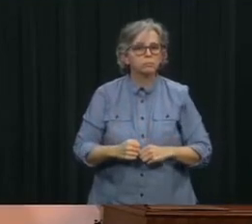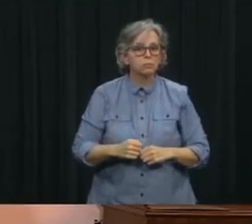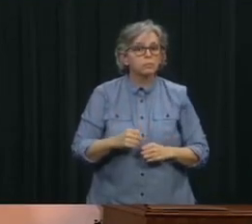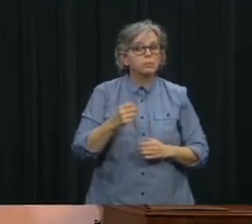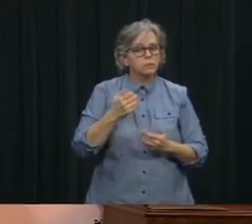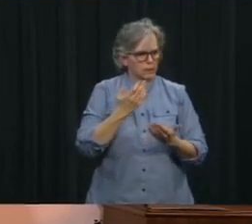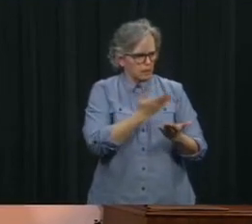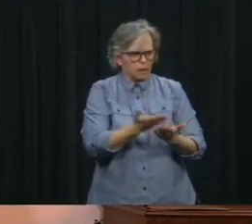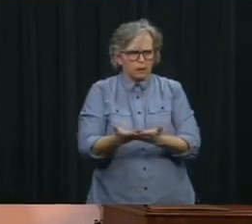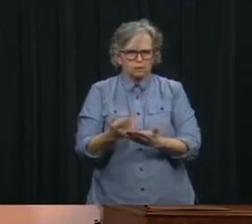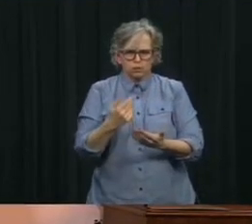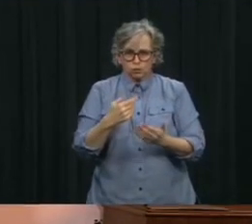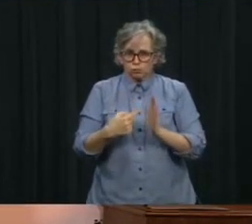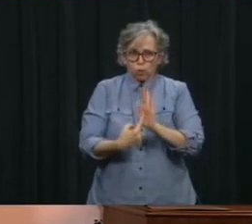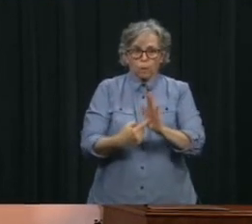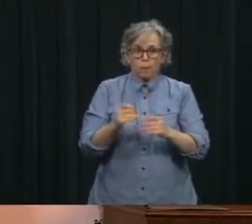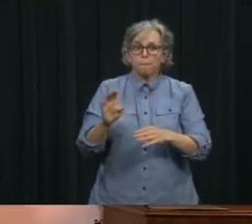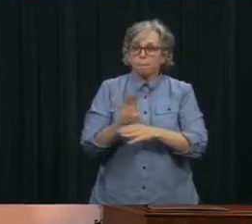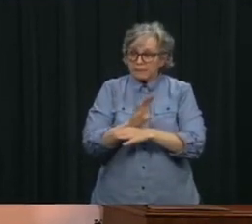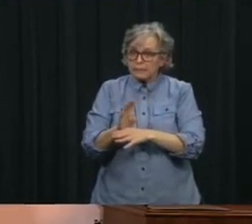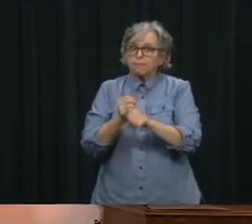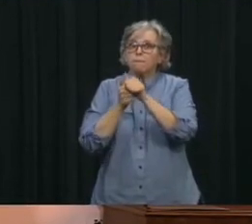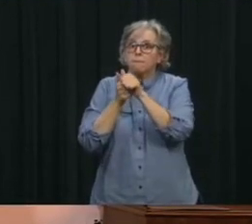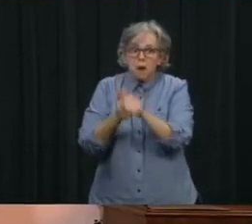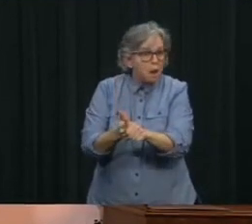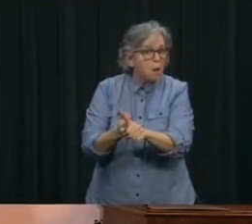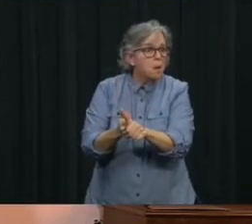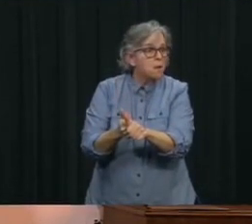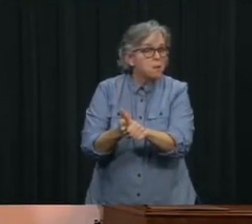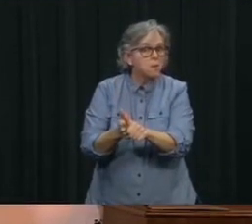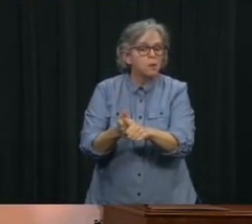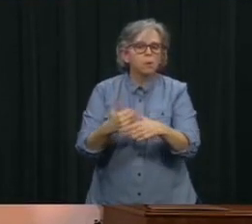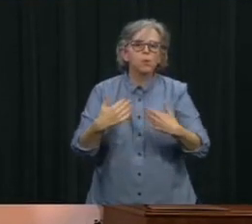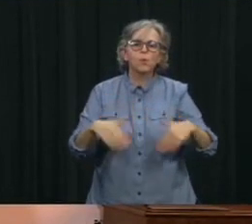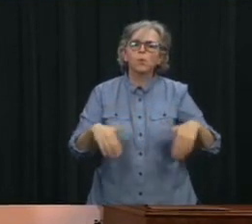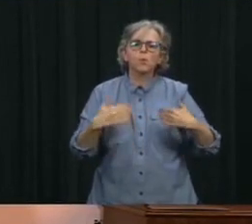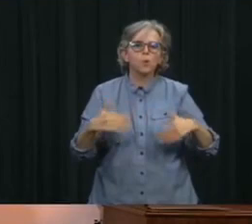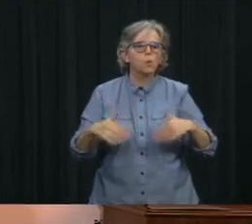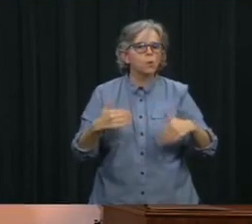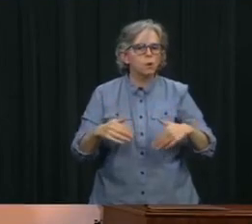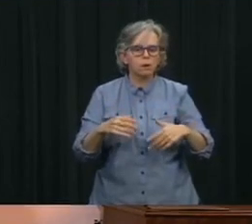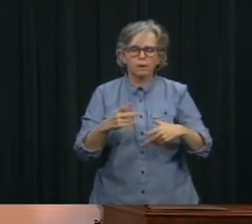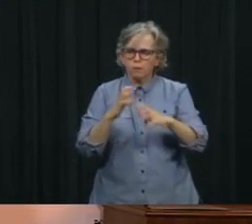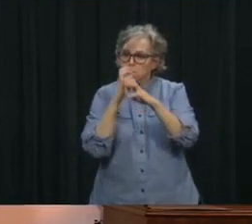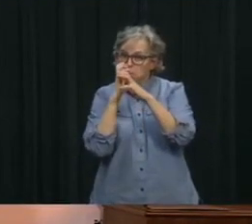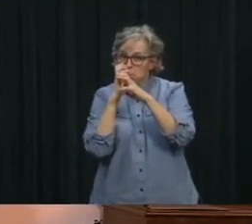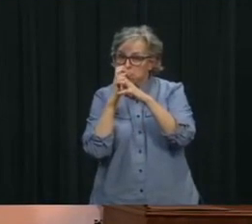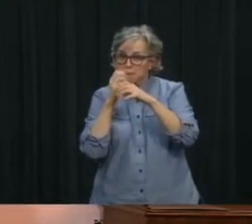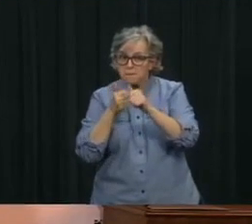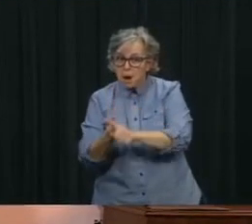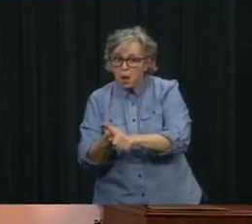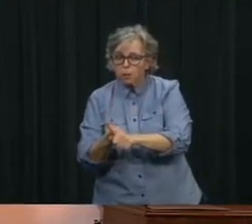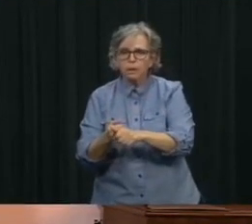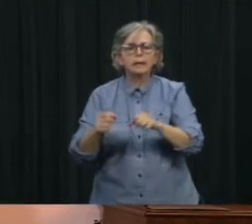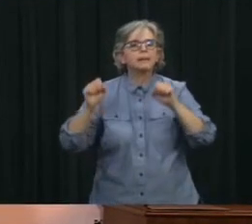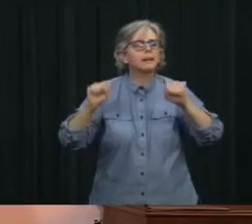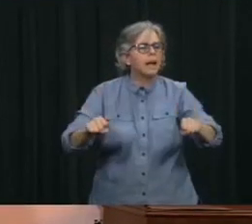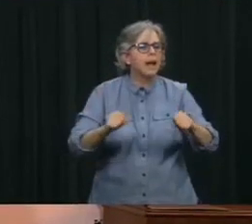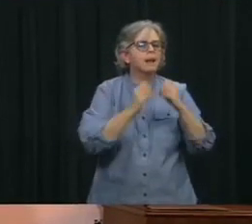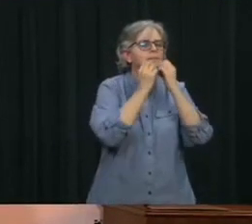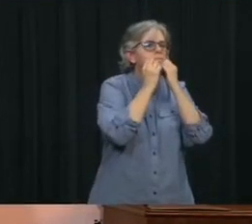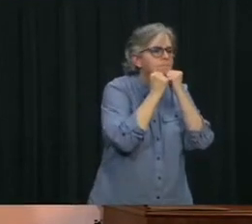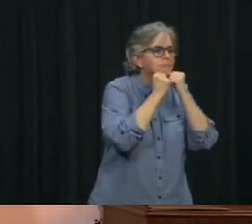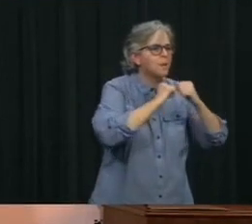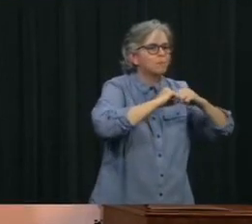do this, when they're very, very aggressive, they can protect their employees. So I would